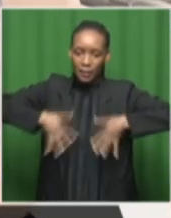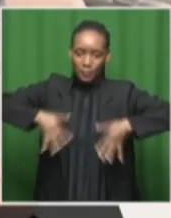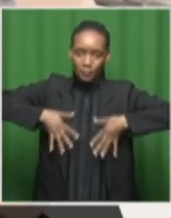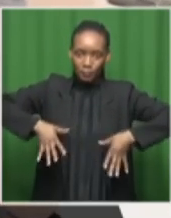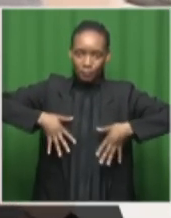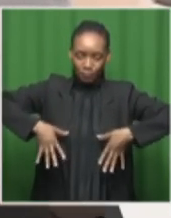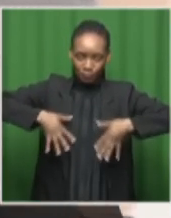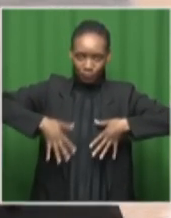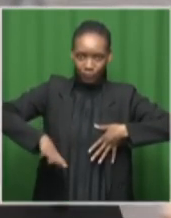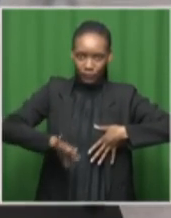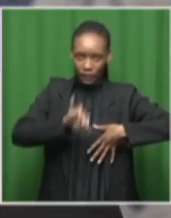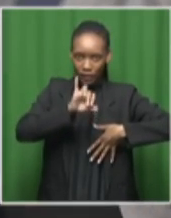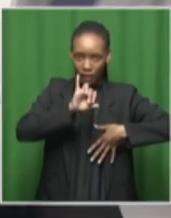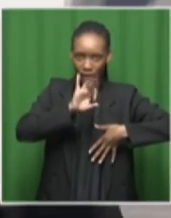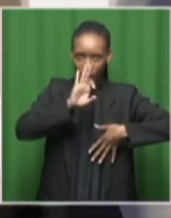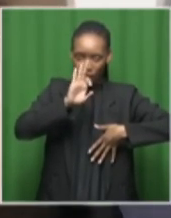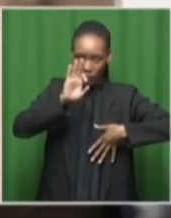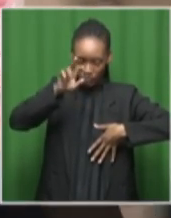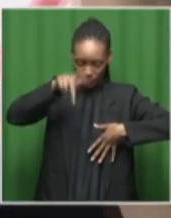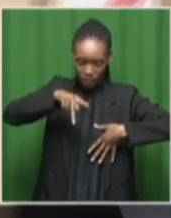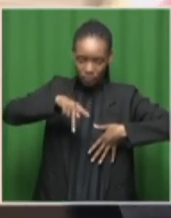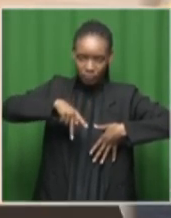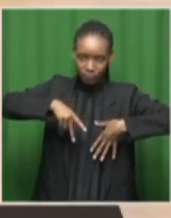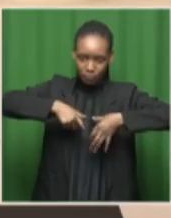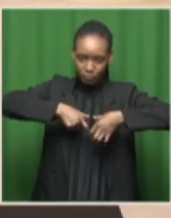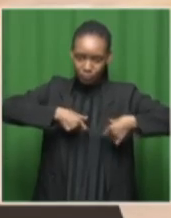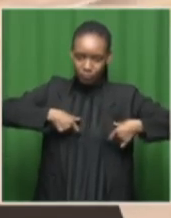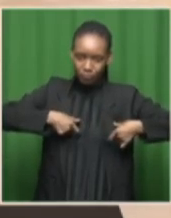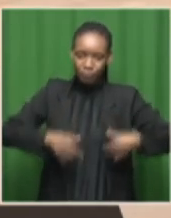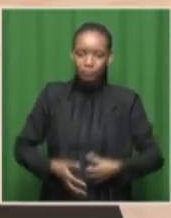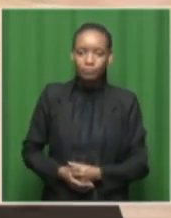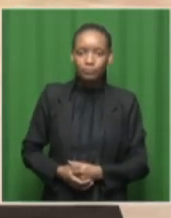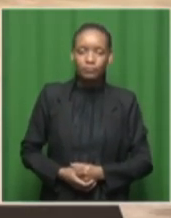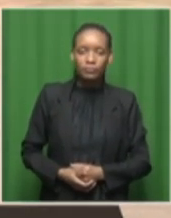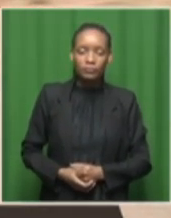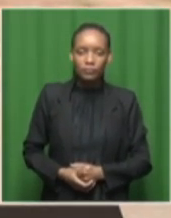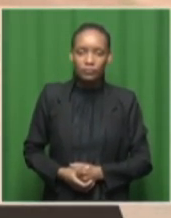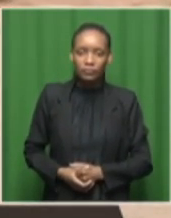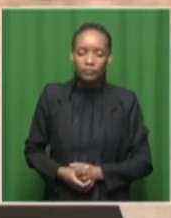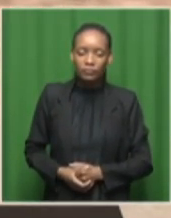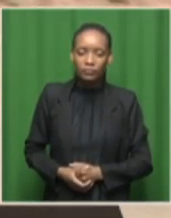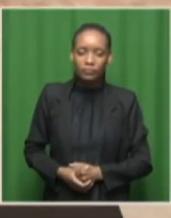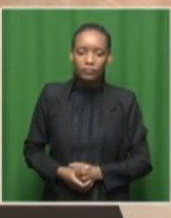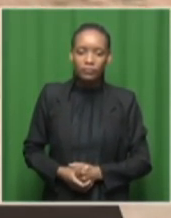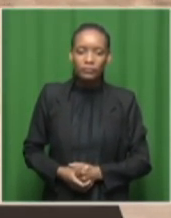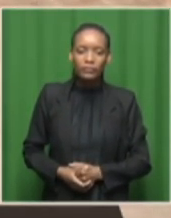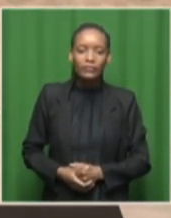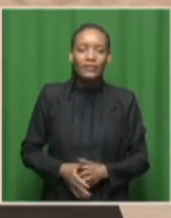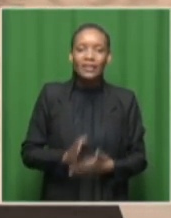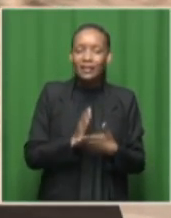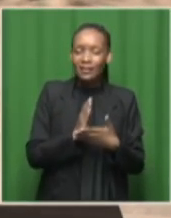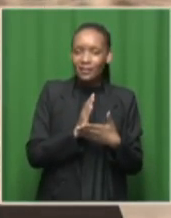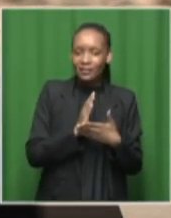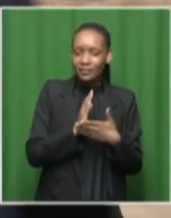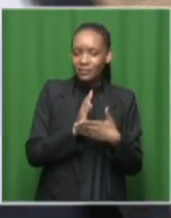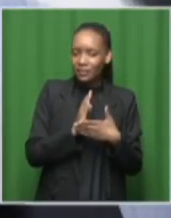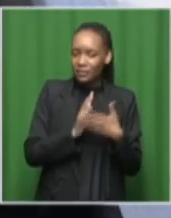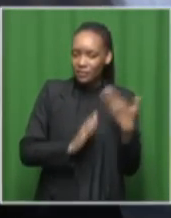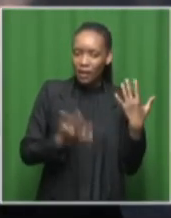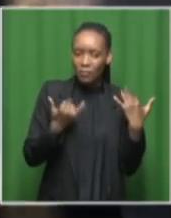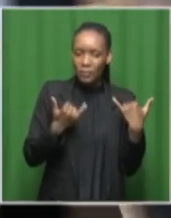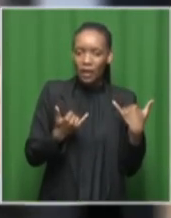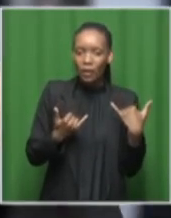regalia. Some of them, many, I must say that they were on their way to Enyogeni Royal Palace, where